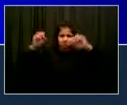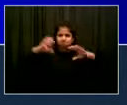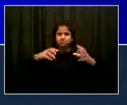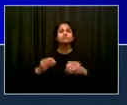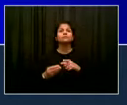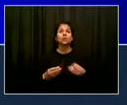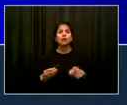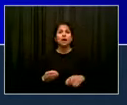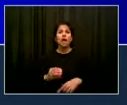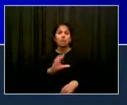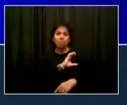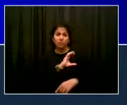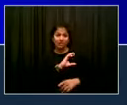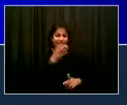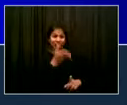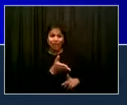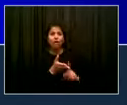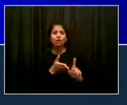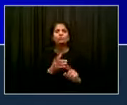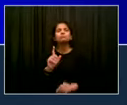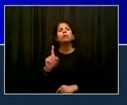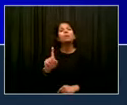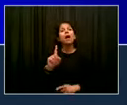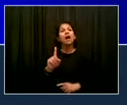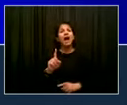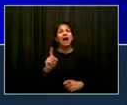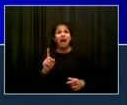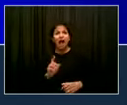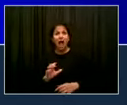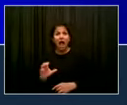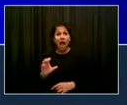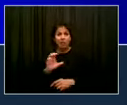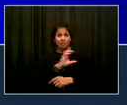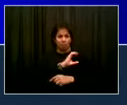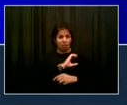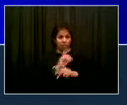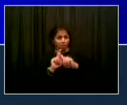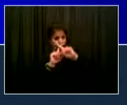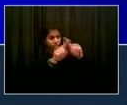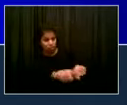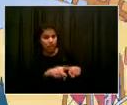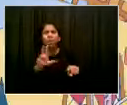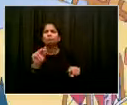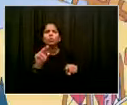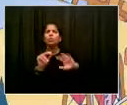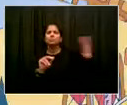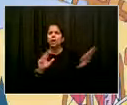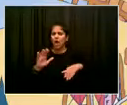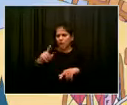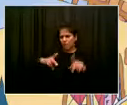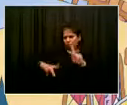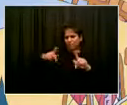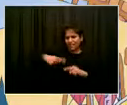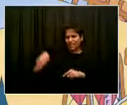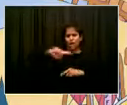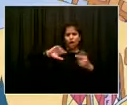that we reduce violence in the right ways, in the effective ways, in the lasting ways. I want you to see a